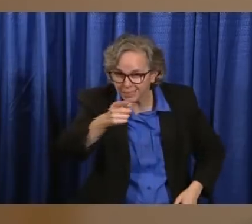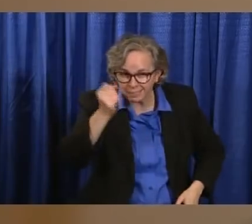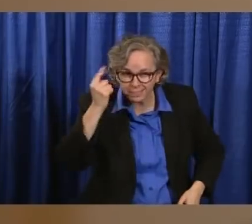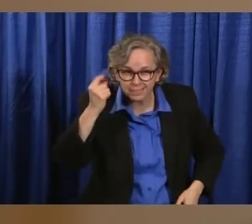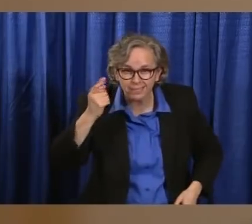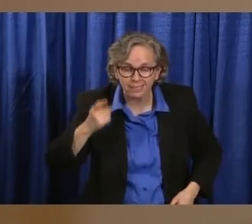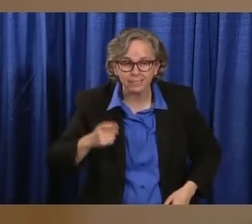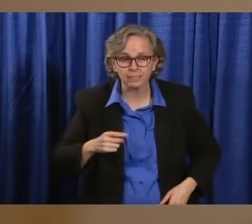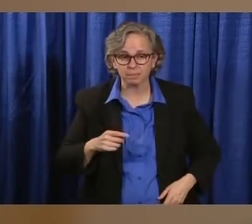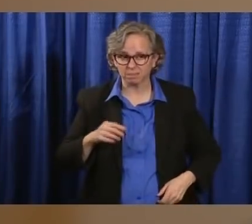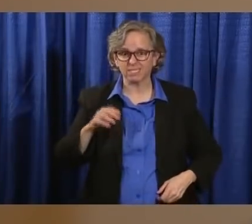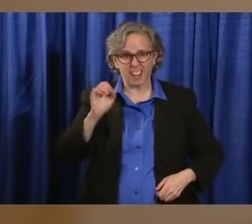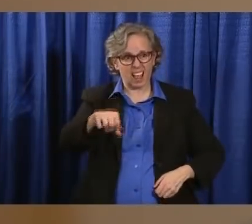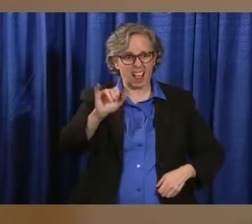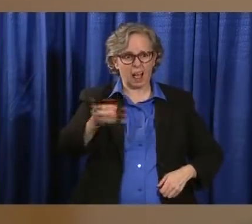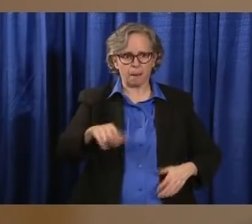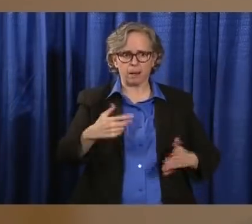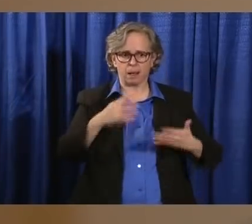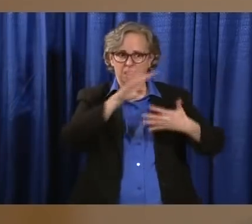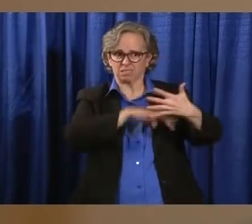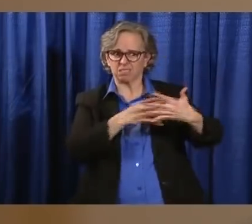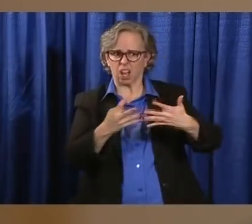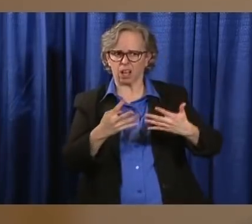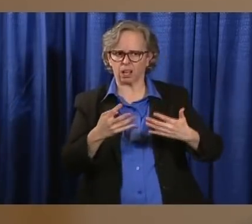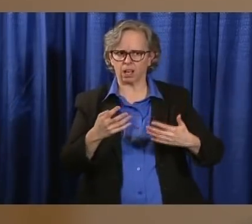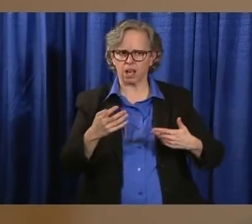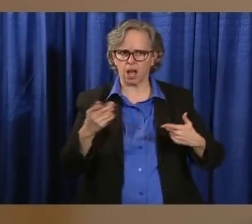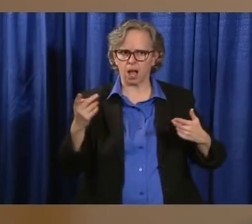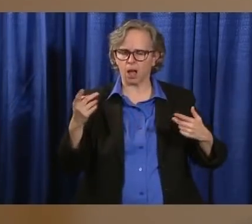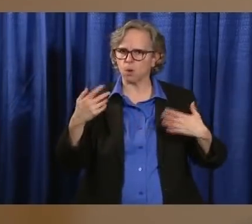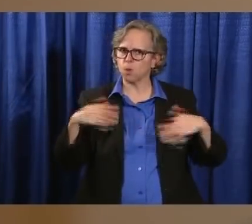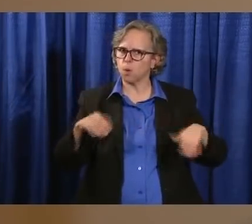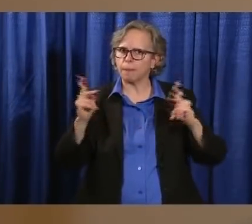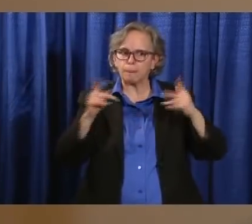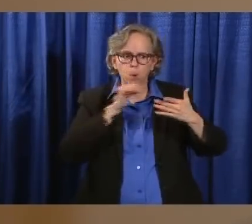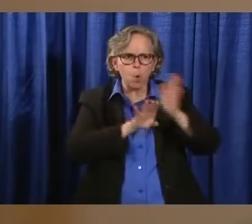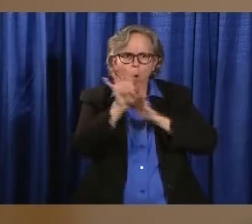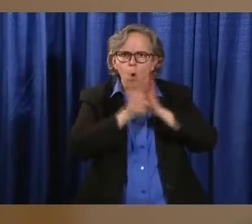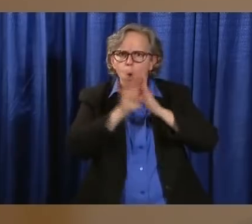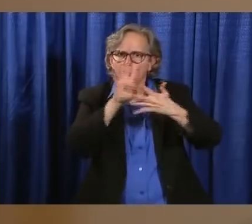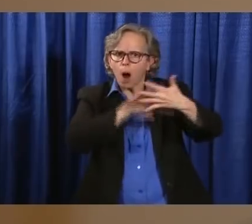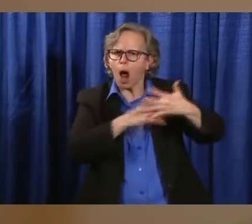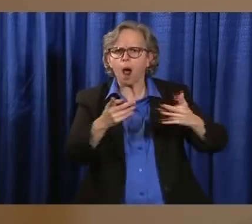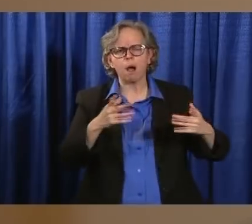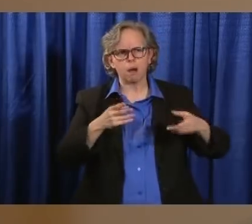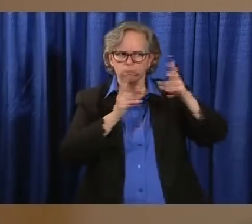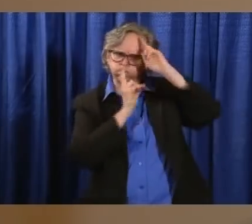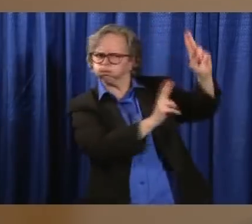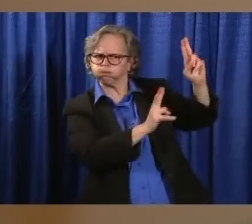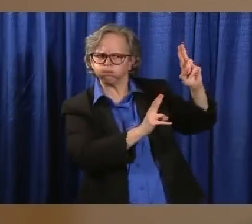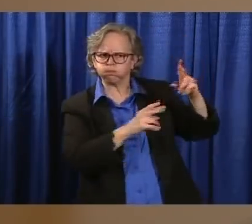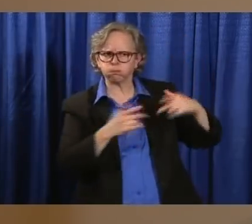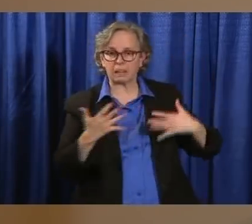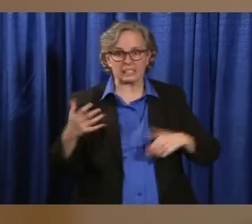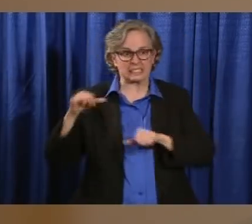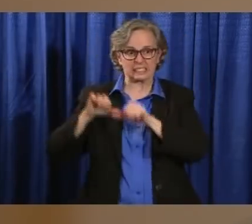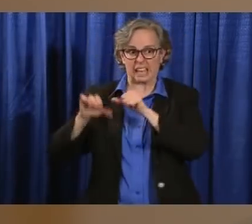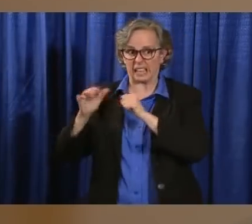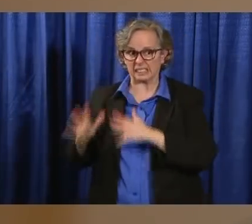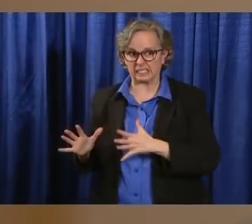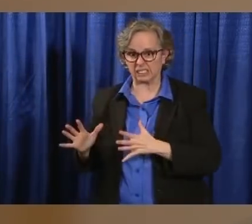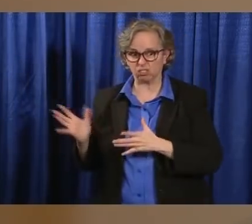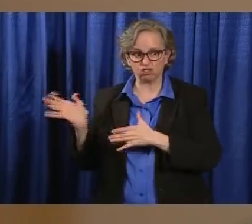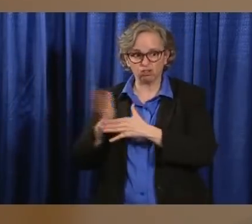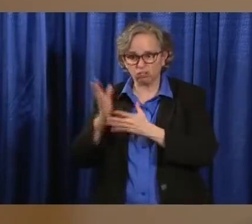modelers they're heroes. Again, you put yourself out there when you're a scientist, putting your information out there, and I call